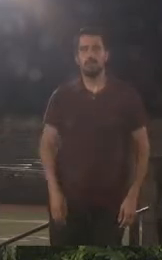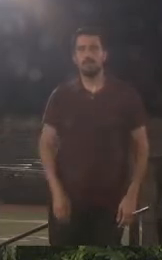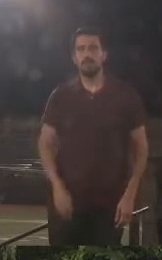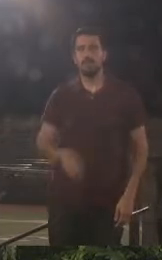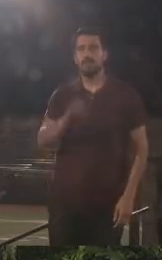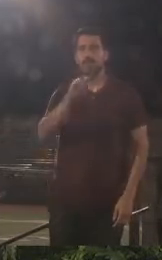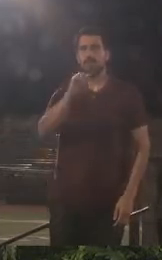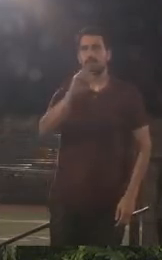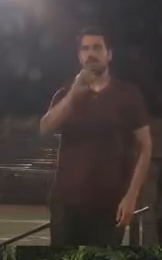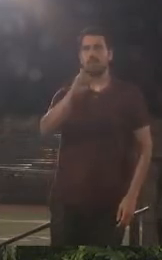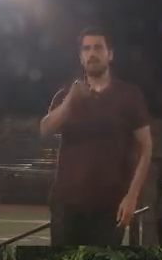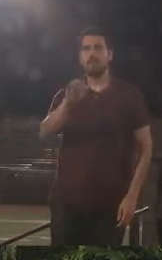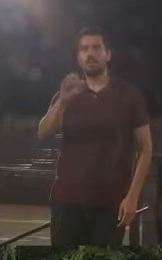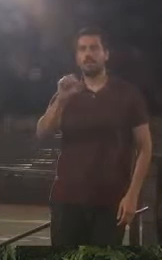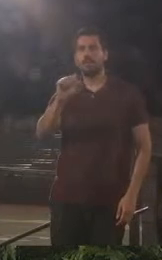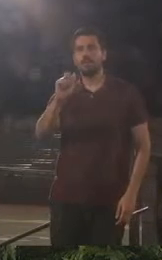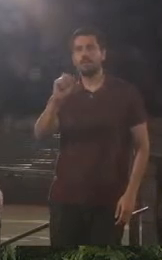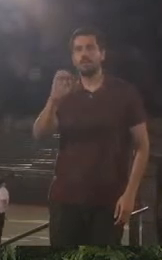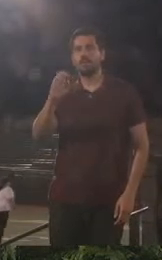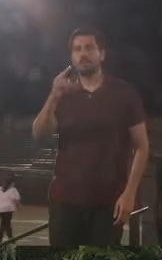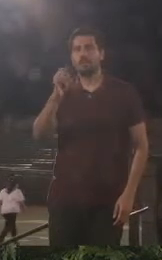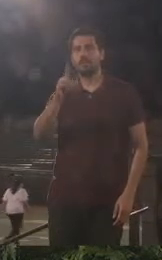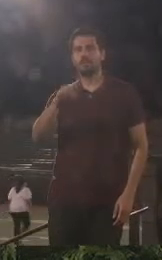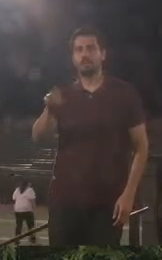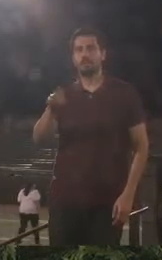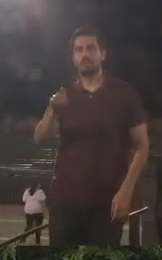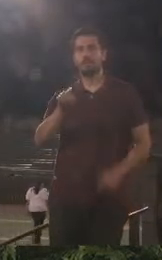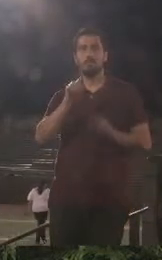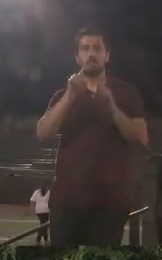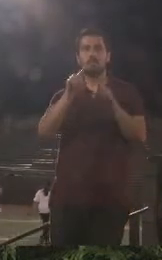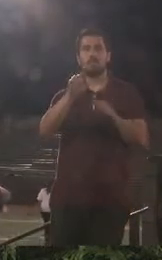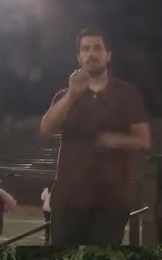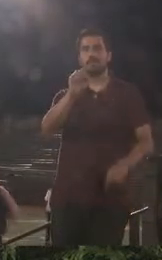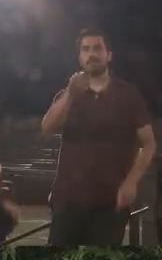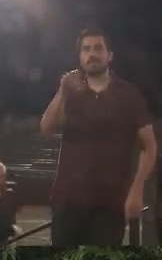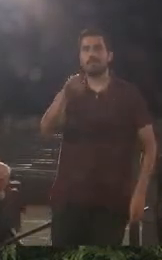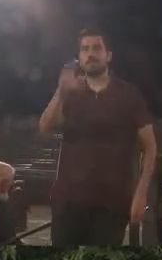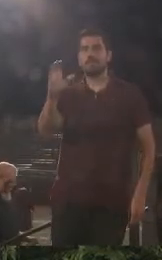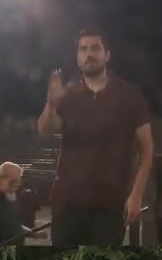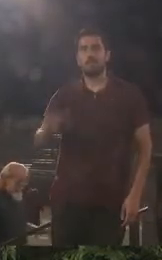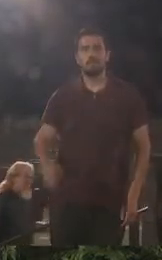Tommy Sanchez will be attending St. Philip's College.